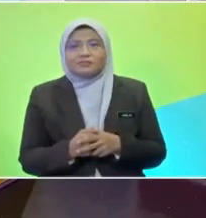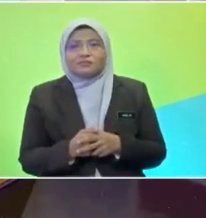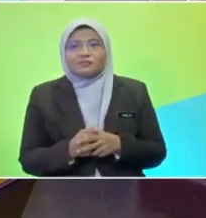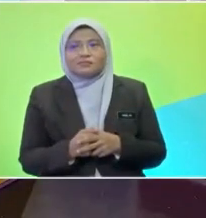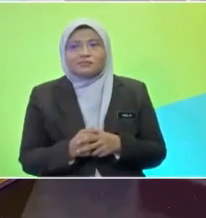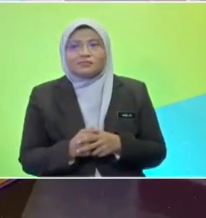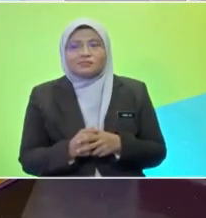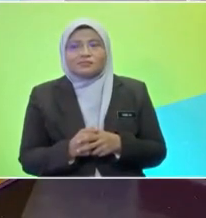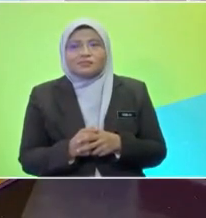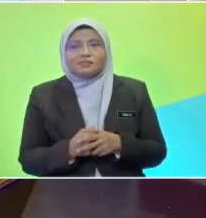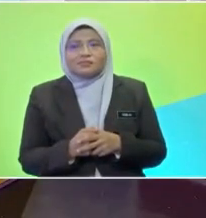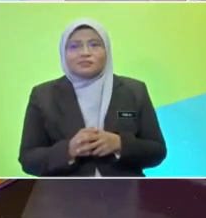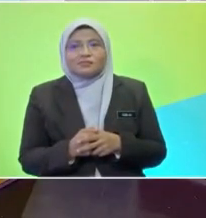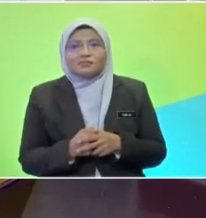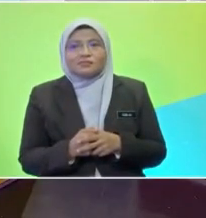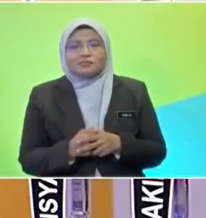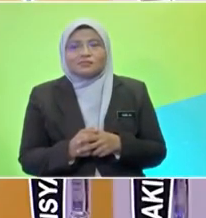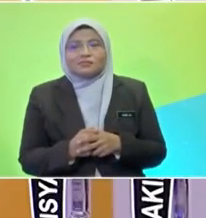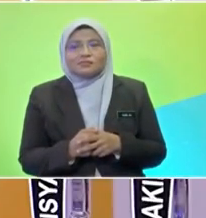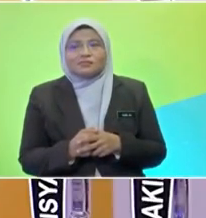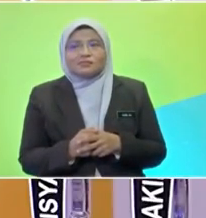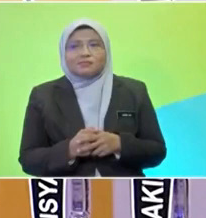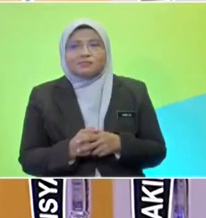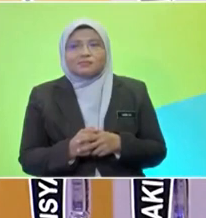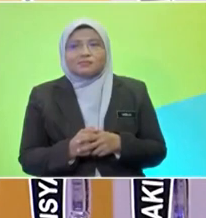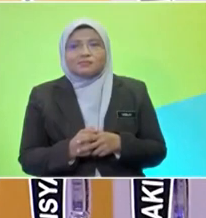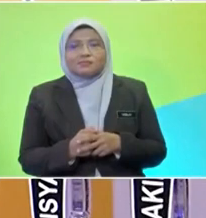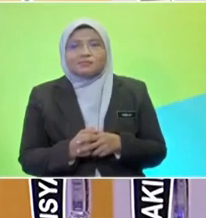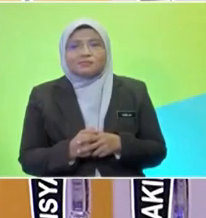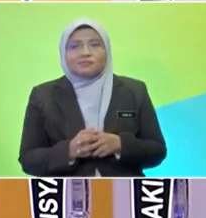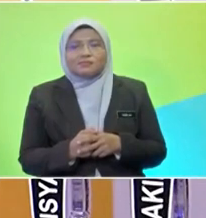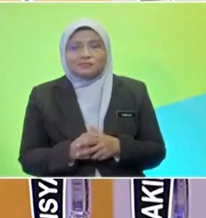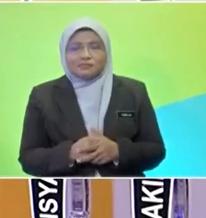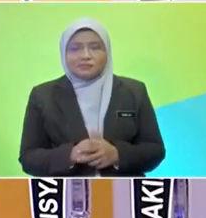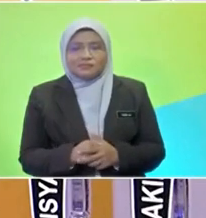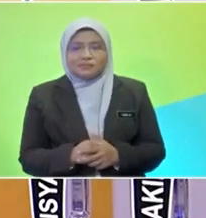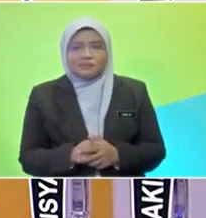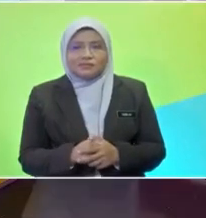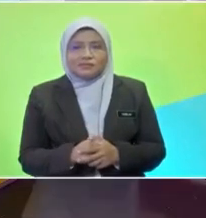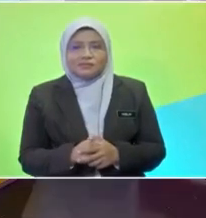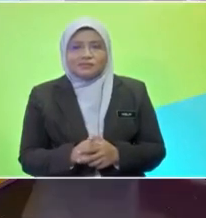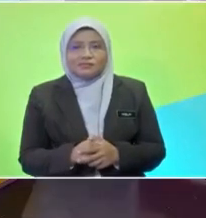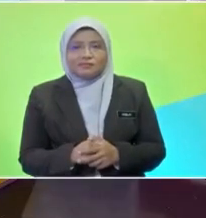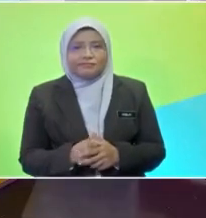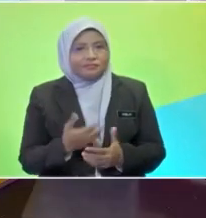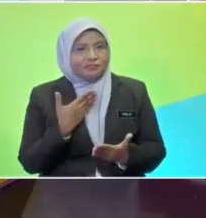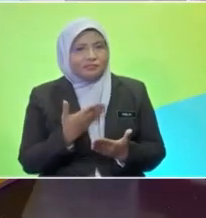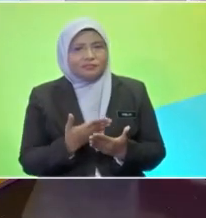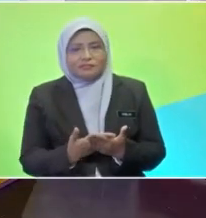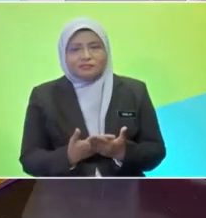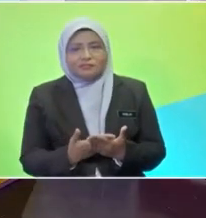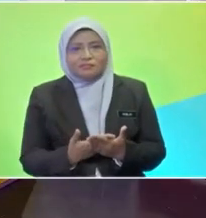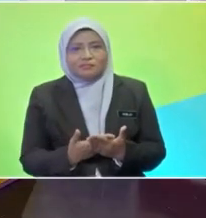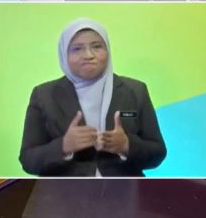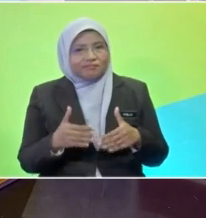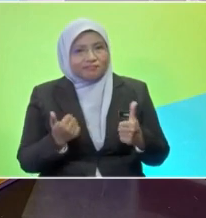famous singer, but you said you never go abroad yet. I will. You will claim anything right now. All right. Good job,